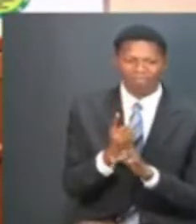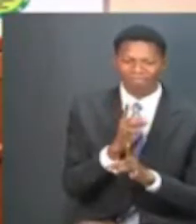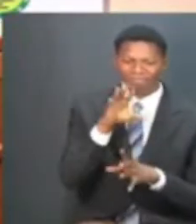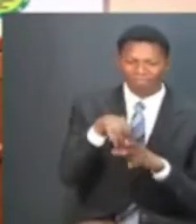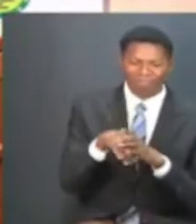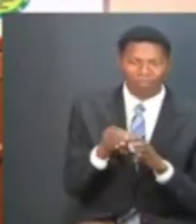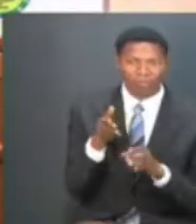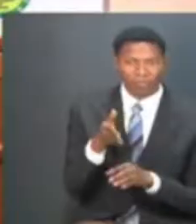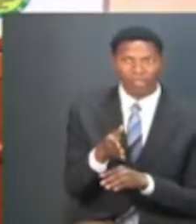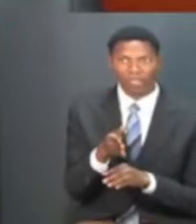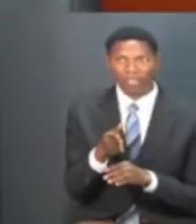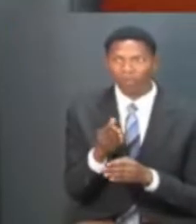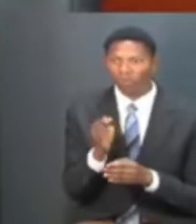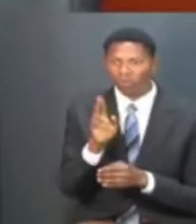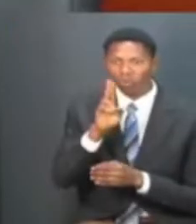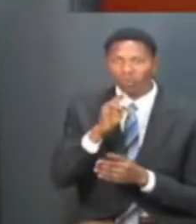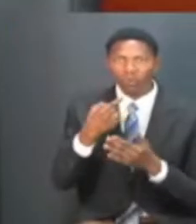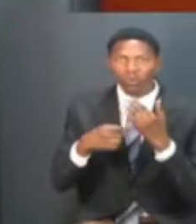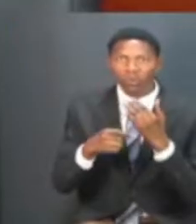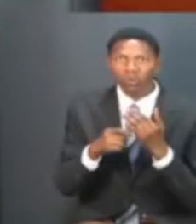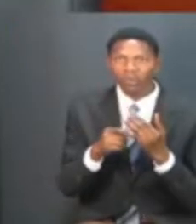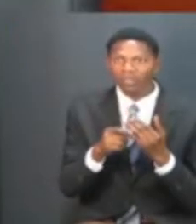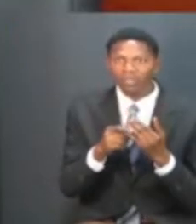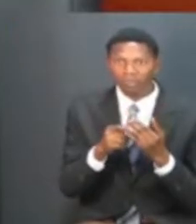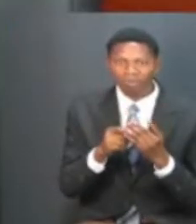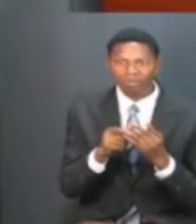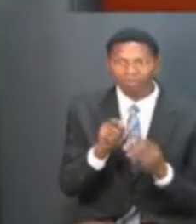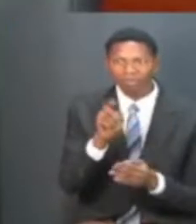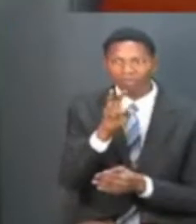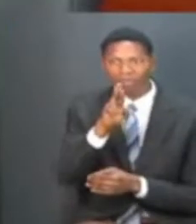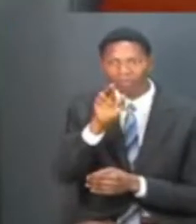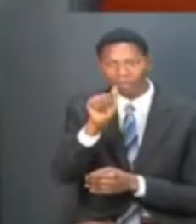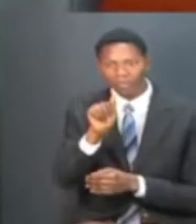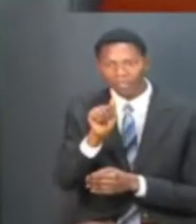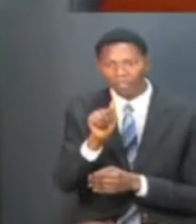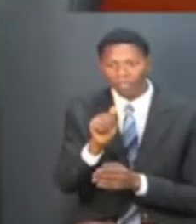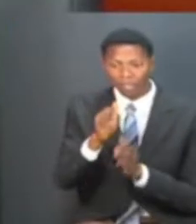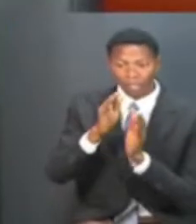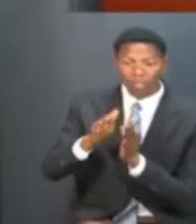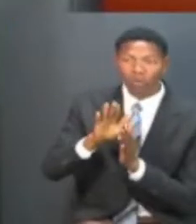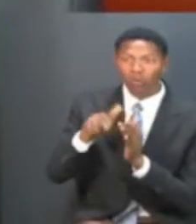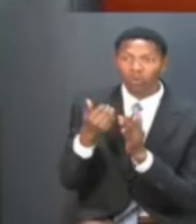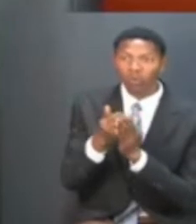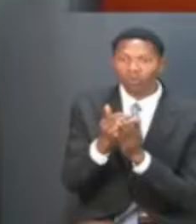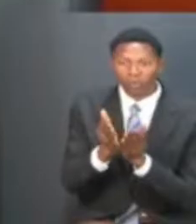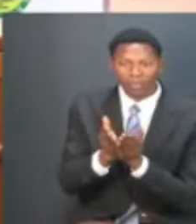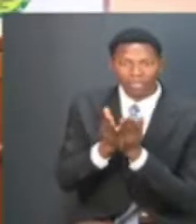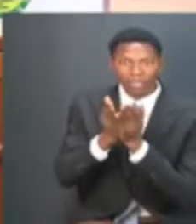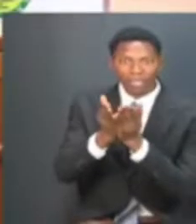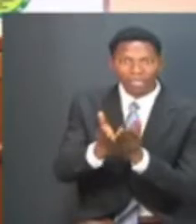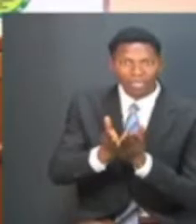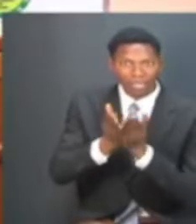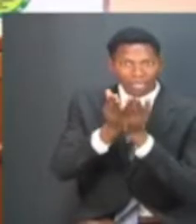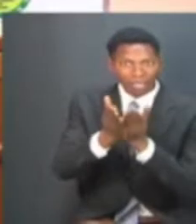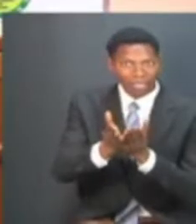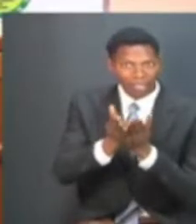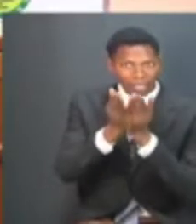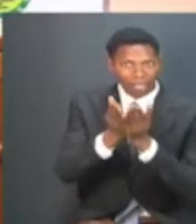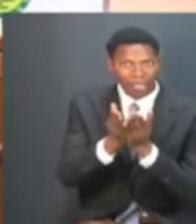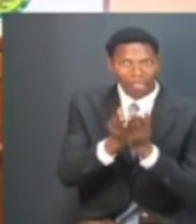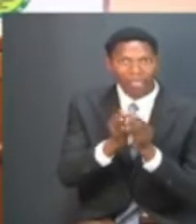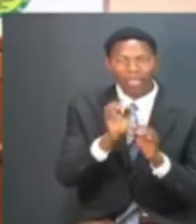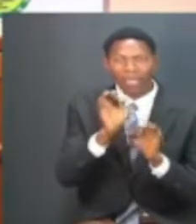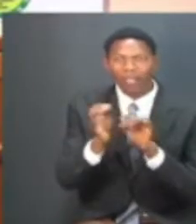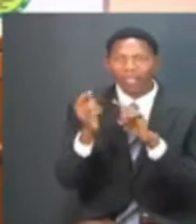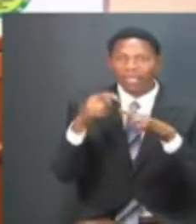comes to the use of the voter lake, apart from the pontoons that run from one end to the other. When it comes to the boat, it